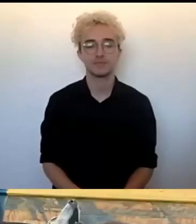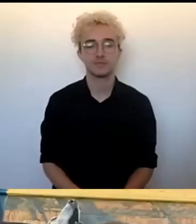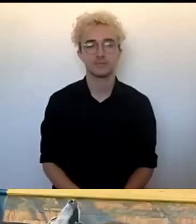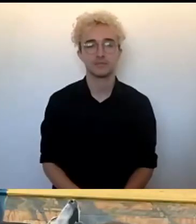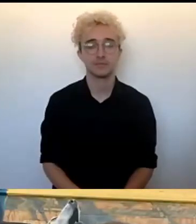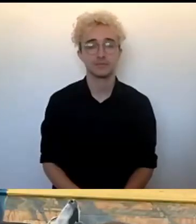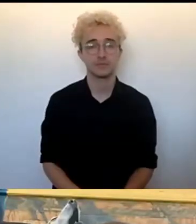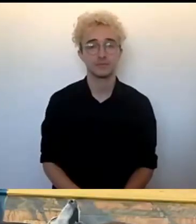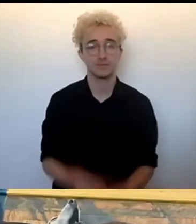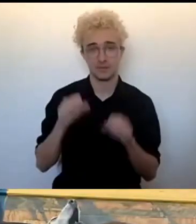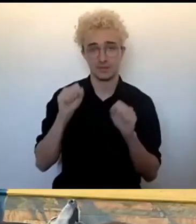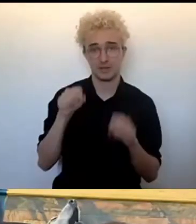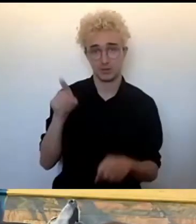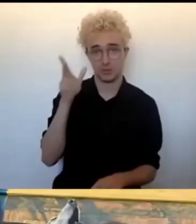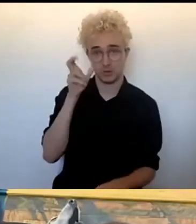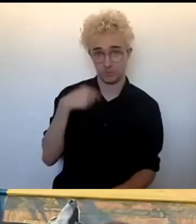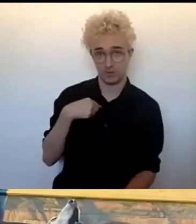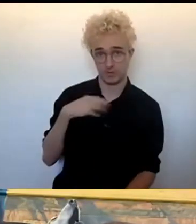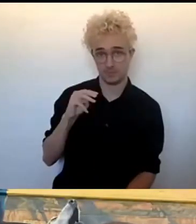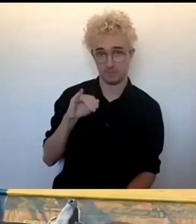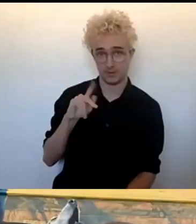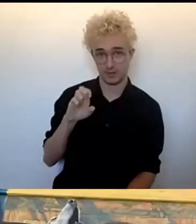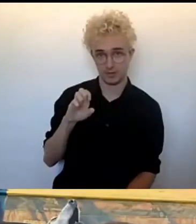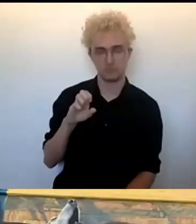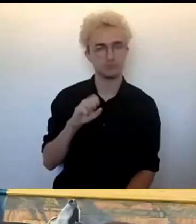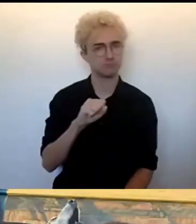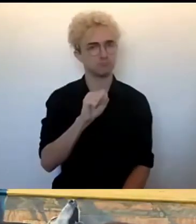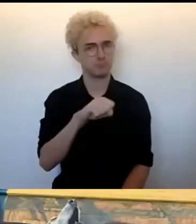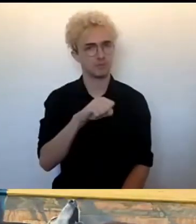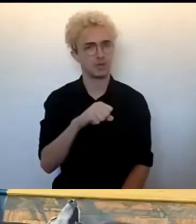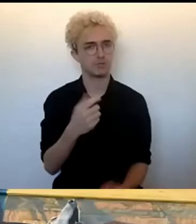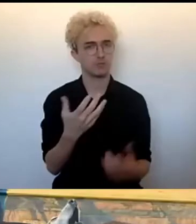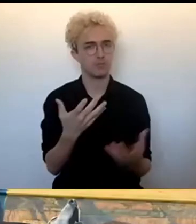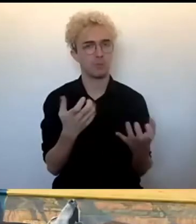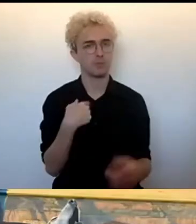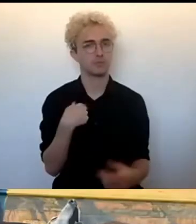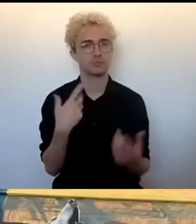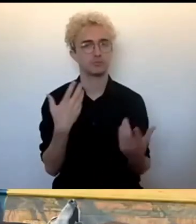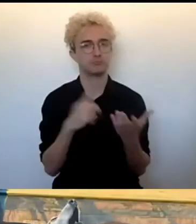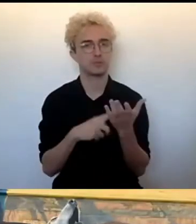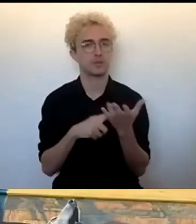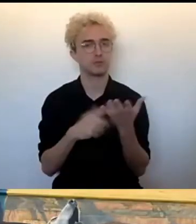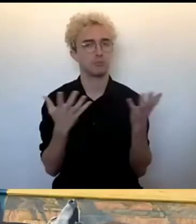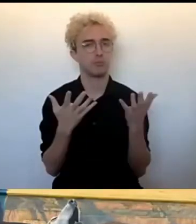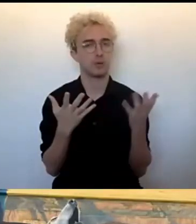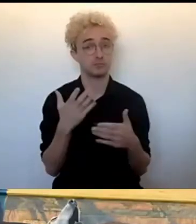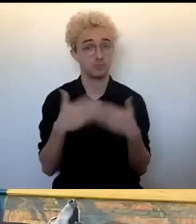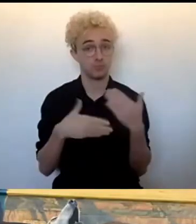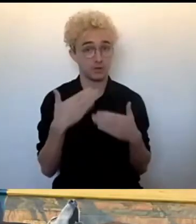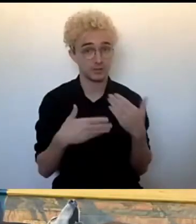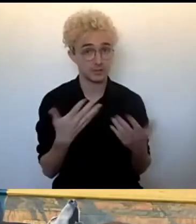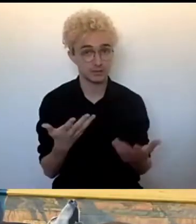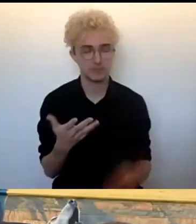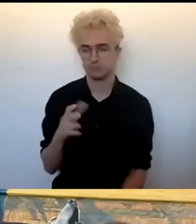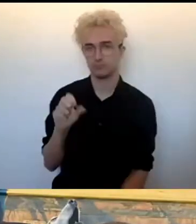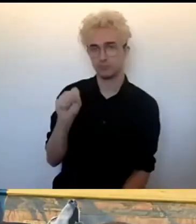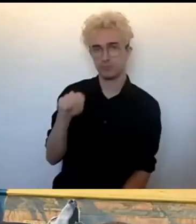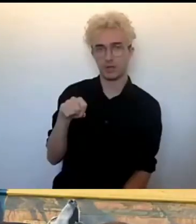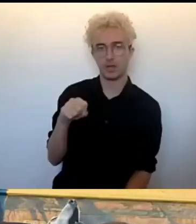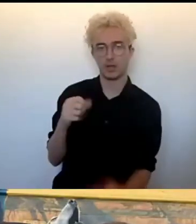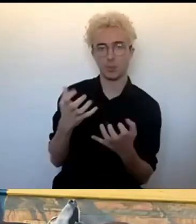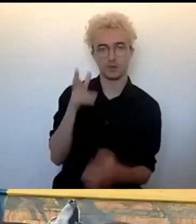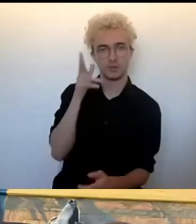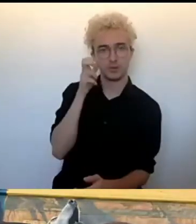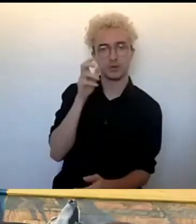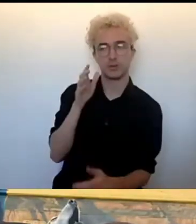Can you hear me okay, Mike? Yeah. What would you like me to talk about? The process? Well, yeah, I'd love to hear how you